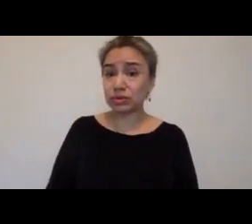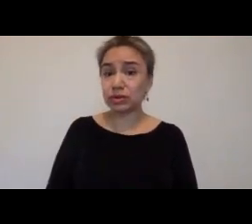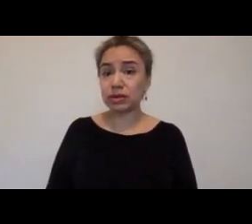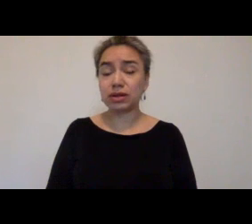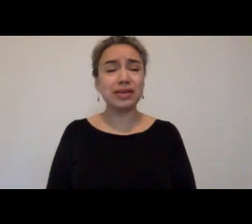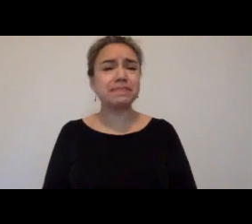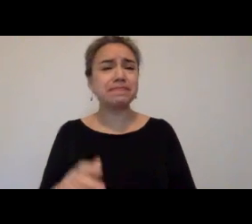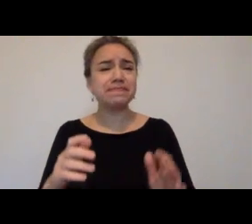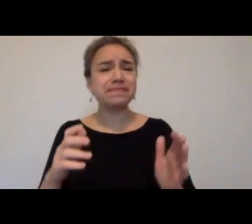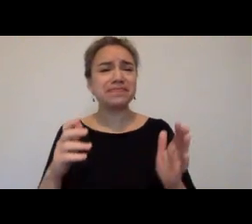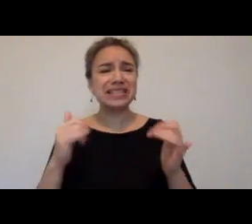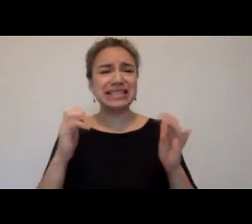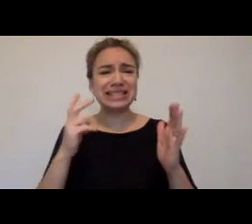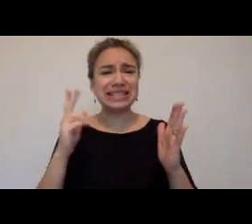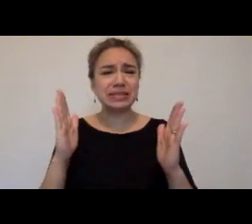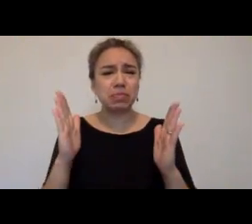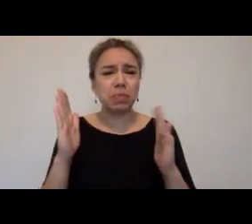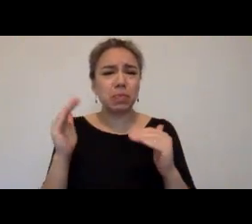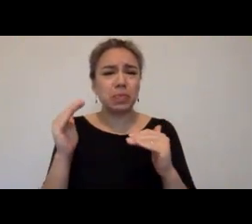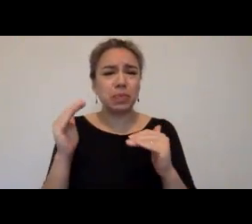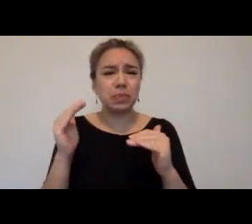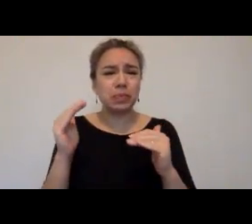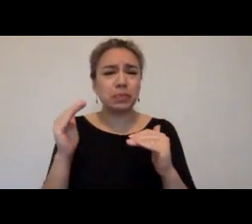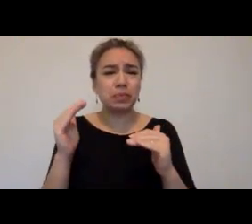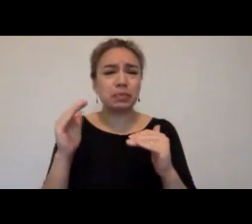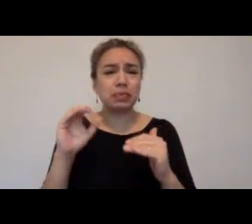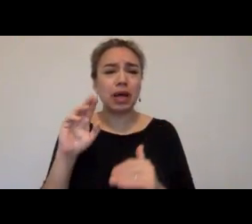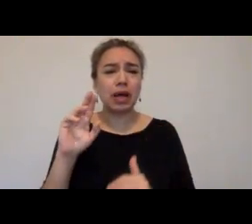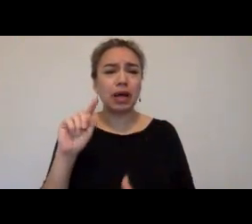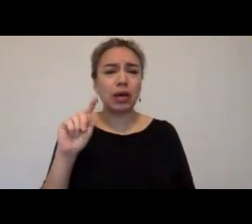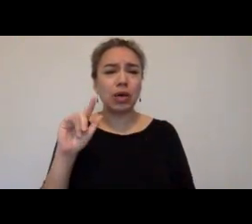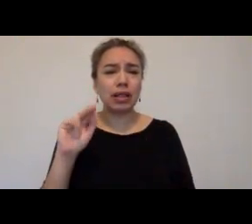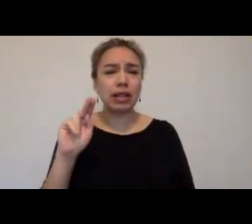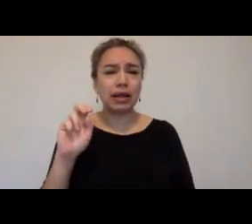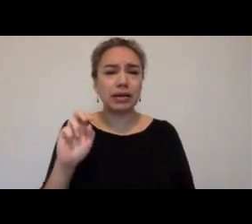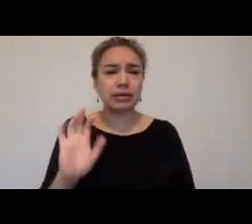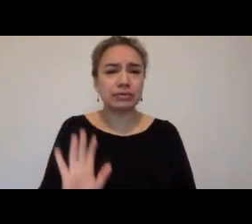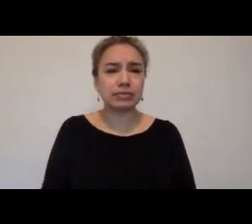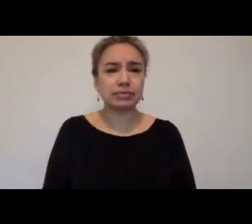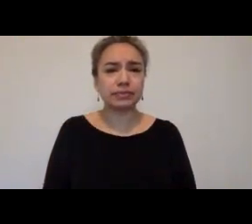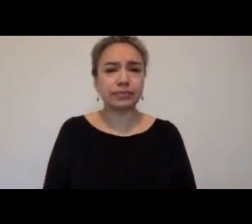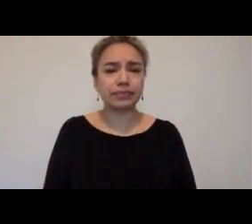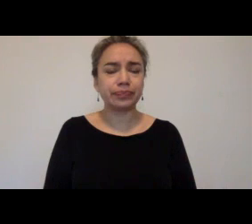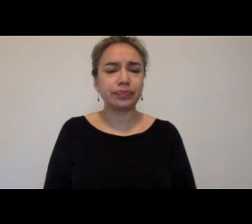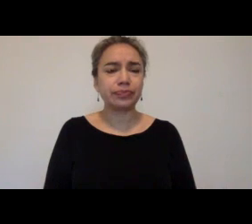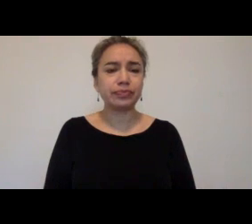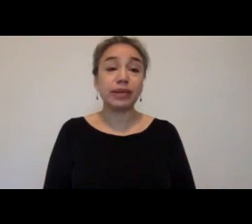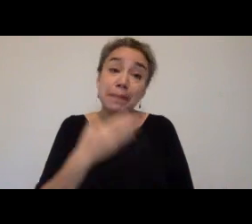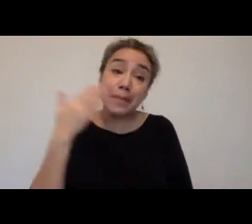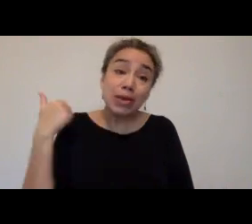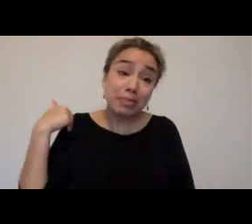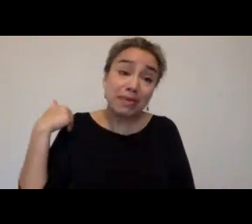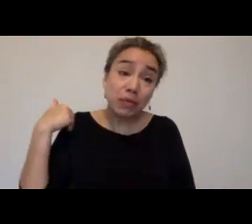I think we're still seeing the outline view. Okay. This is better than it was before, though.